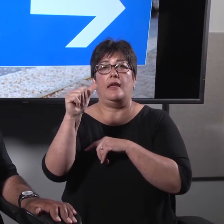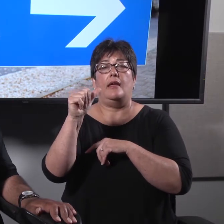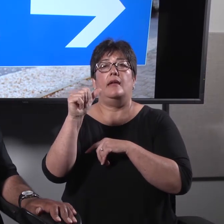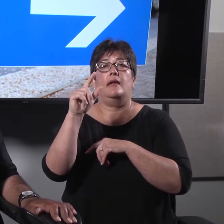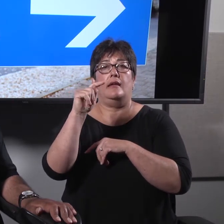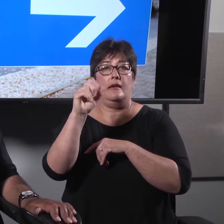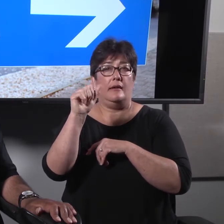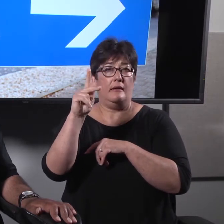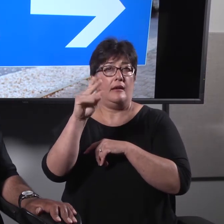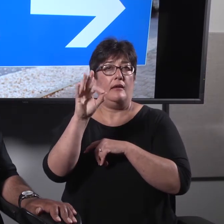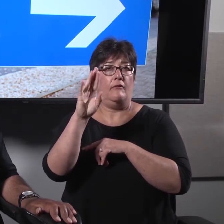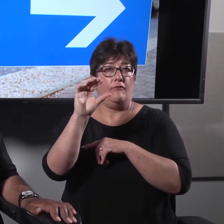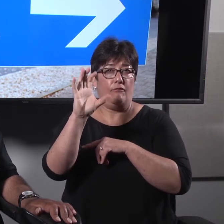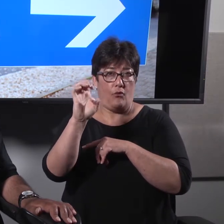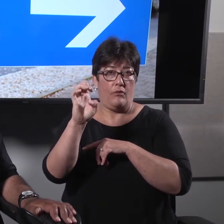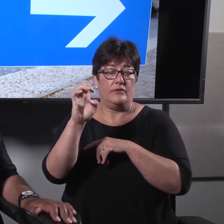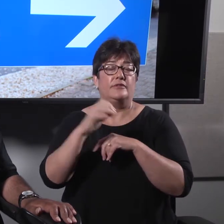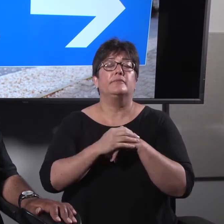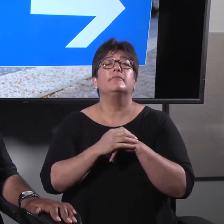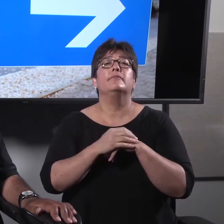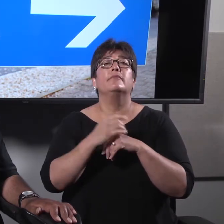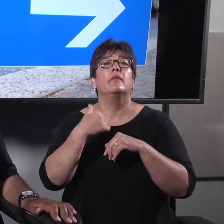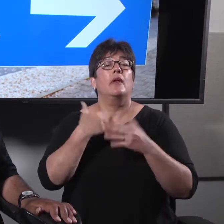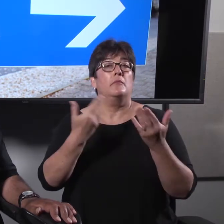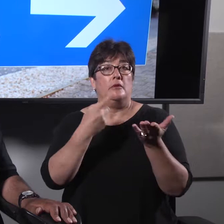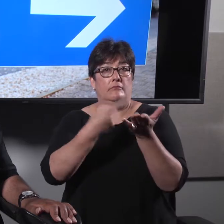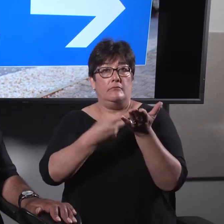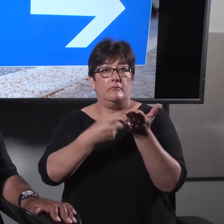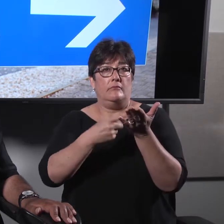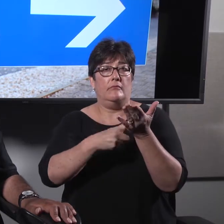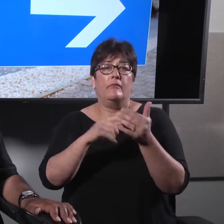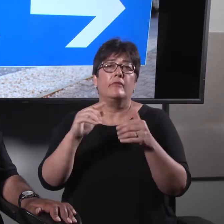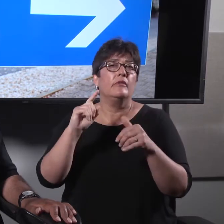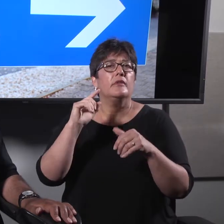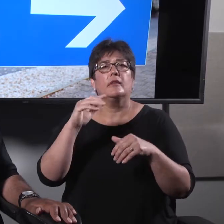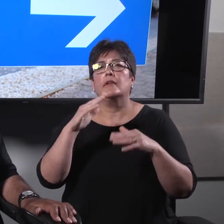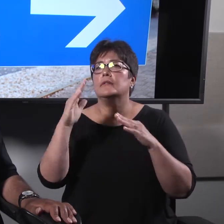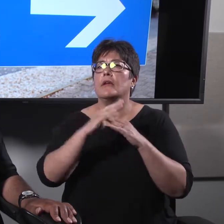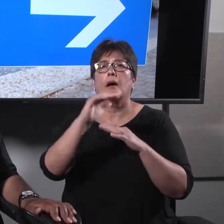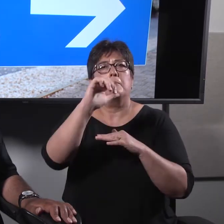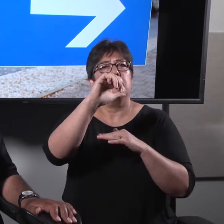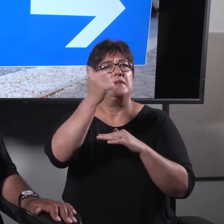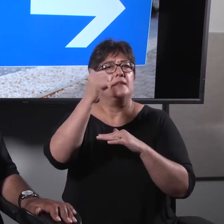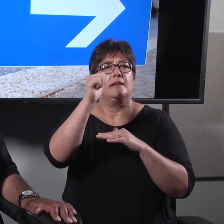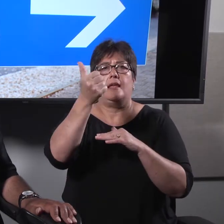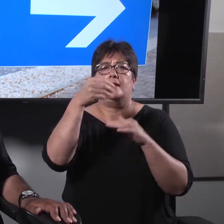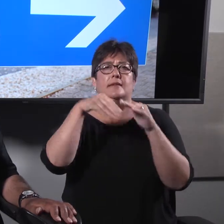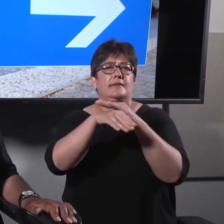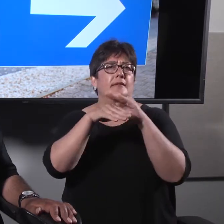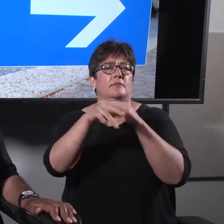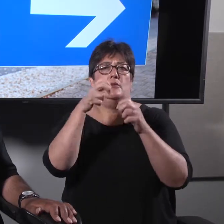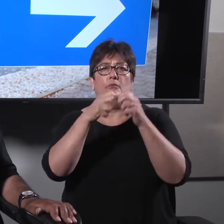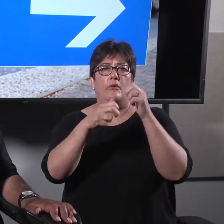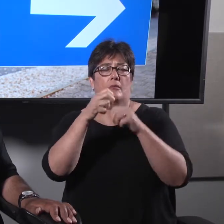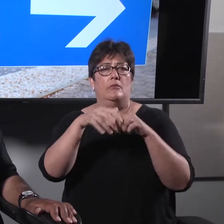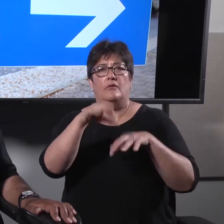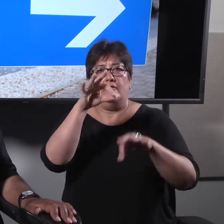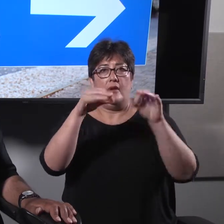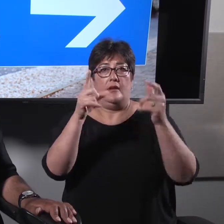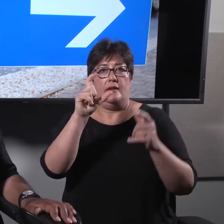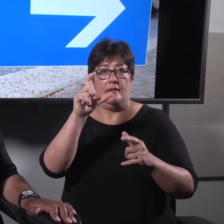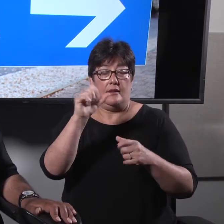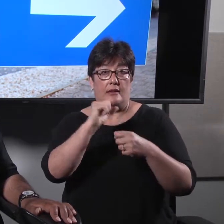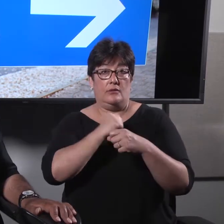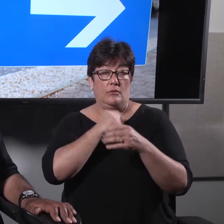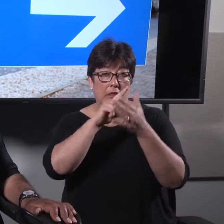to you about the top 10 inaccessible things that we find in Lexington that we need to check on often to make sure that